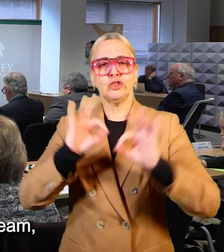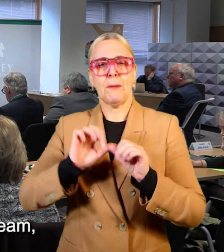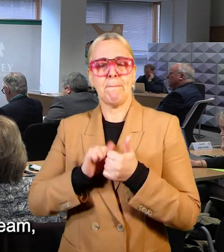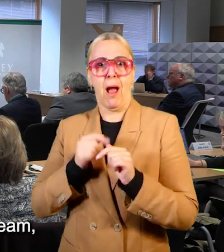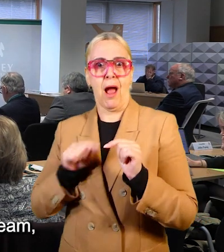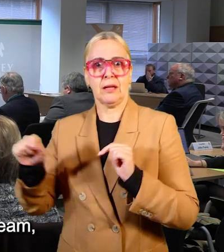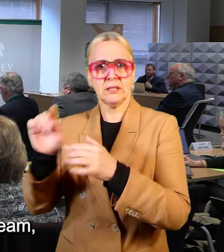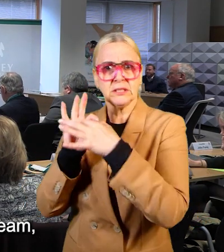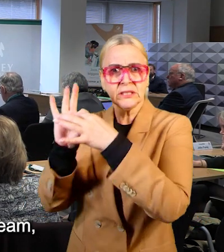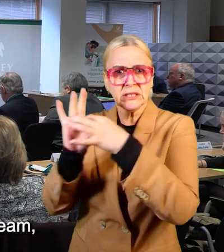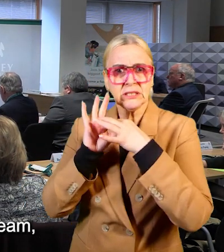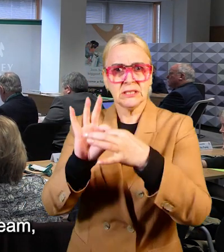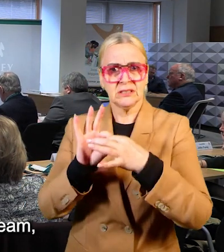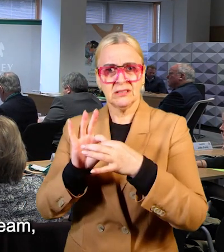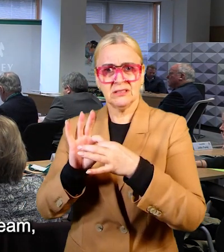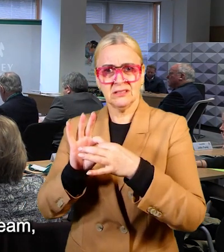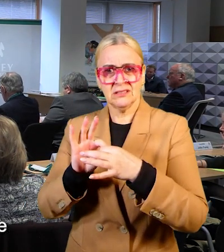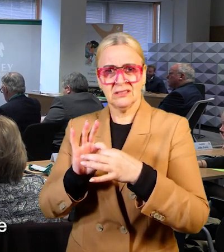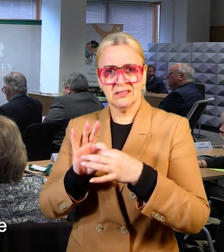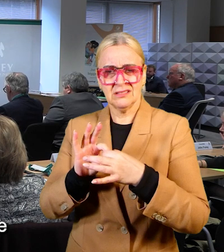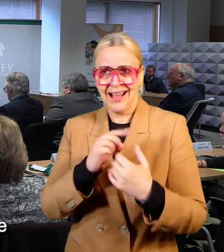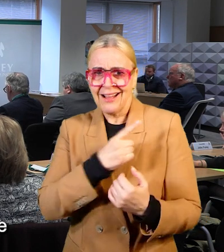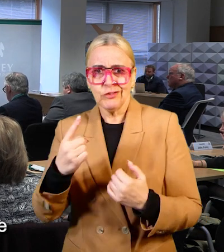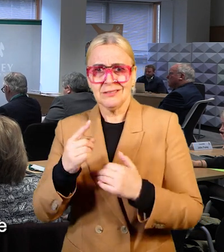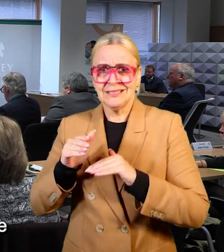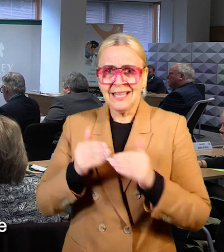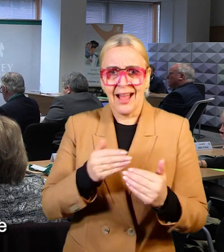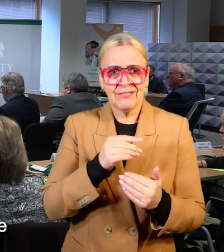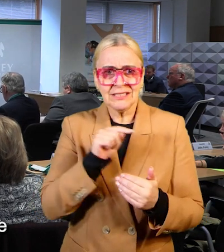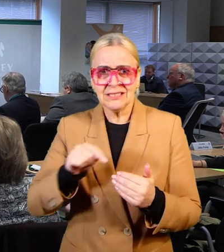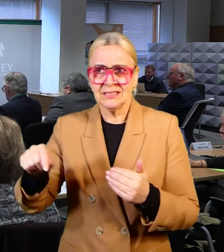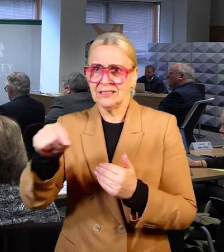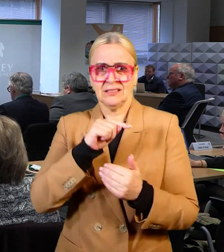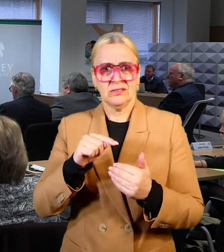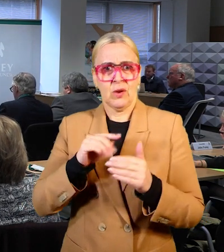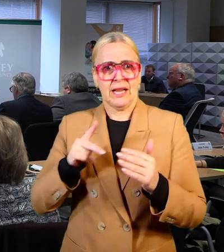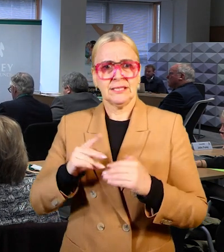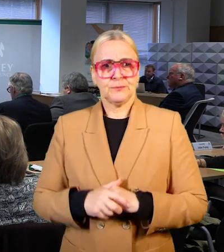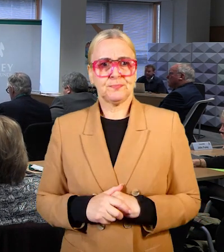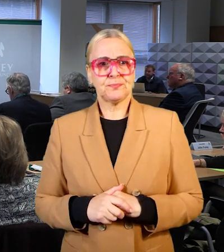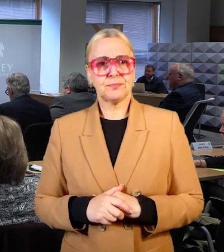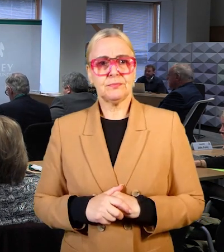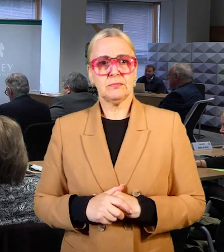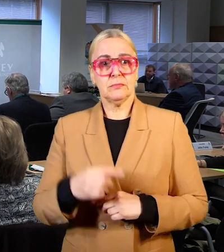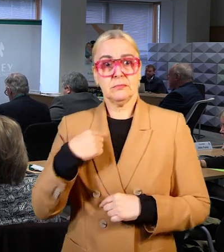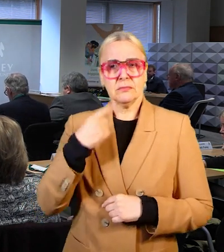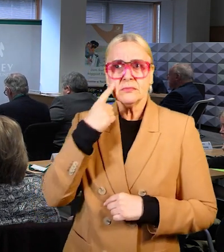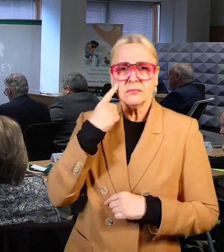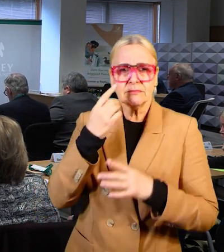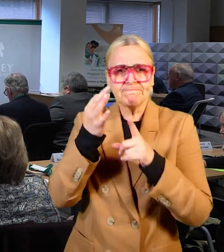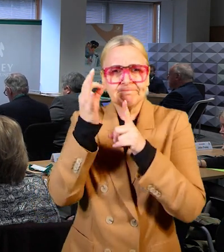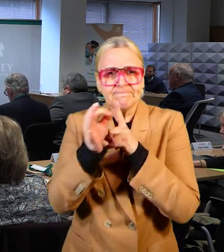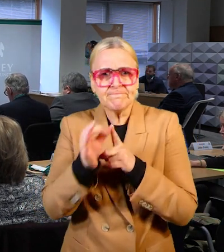been led by our expert finance team, but included input from every single service of this organisation, as well